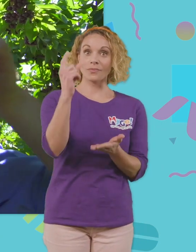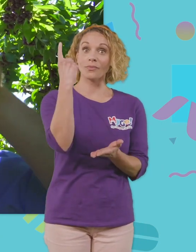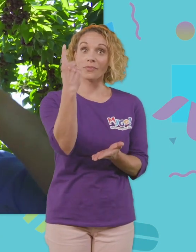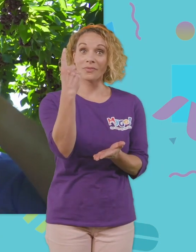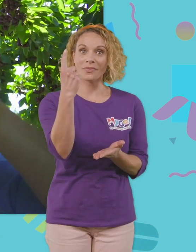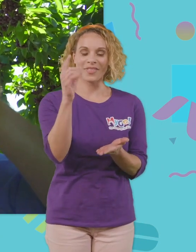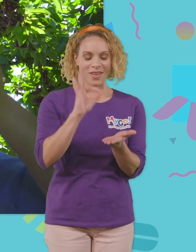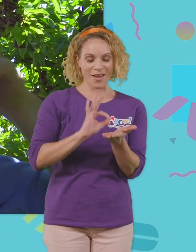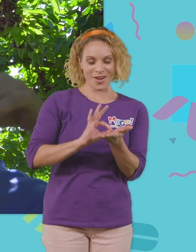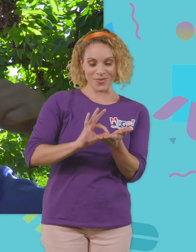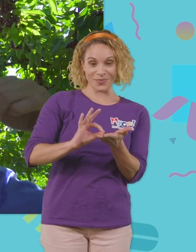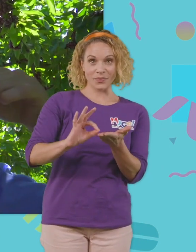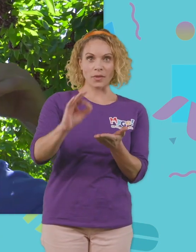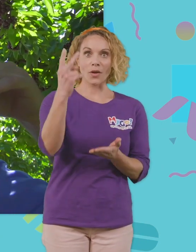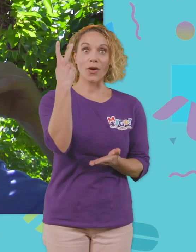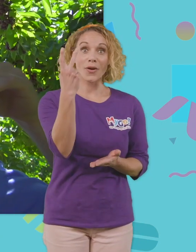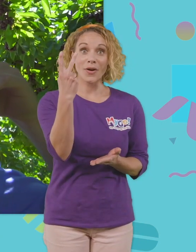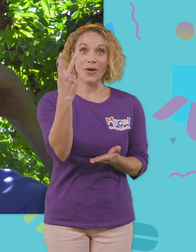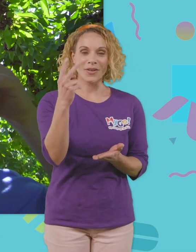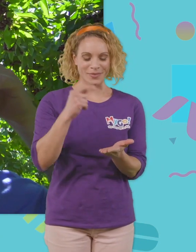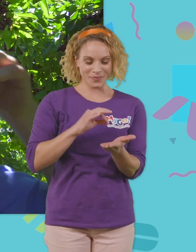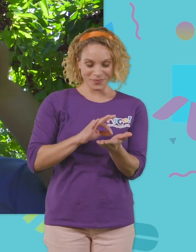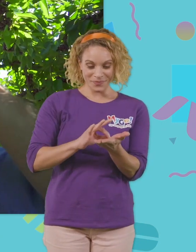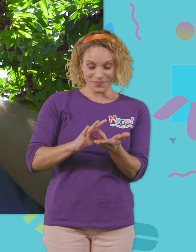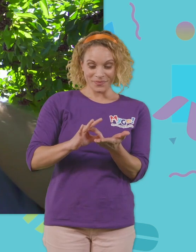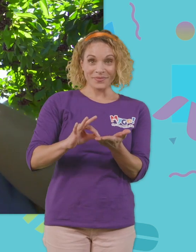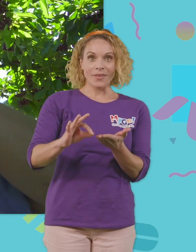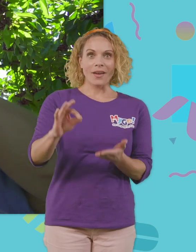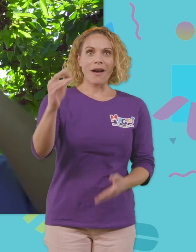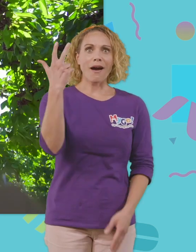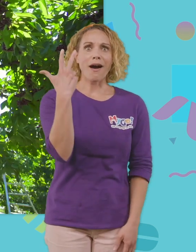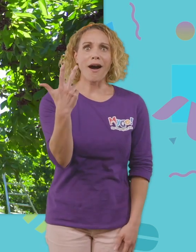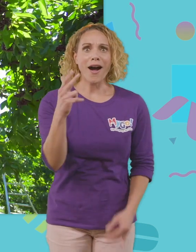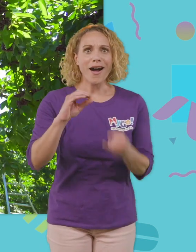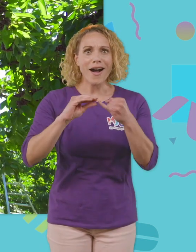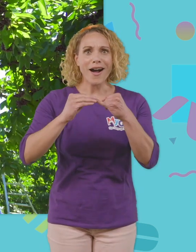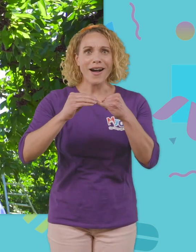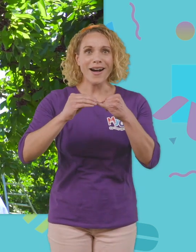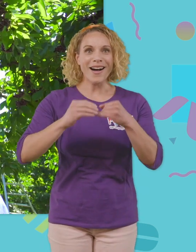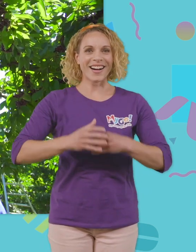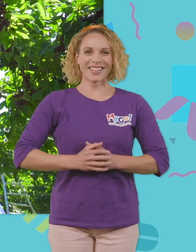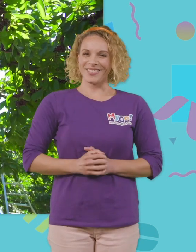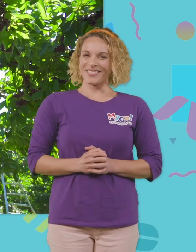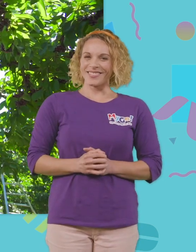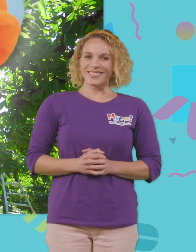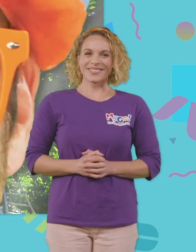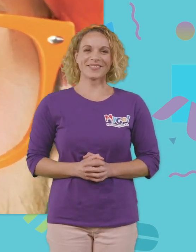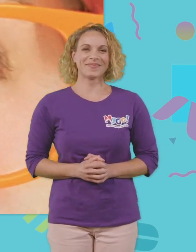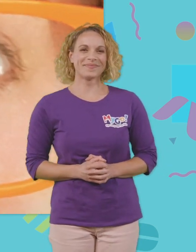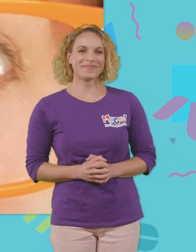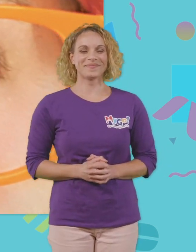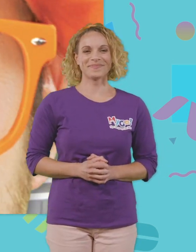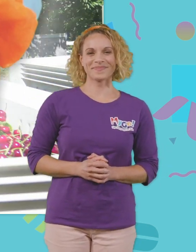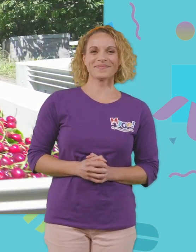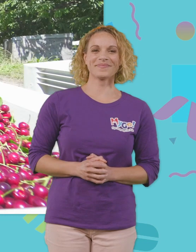cherry, 2 cherries, and 3 cherries.